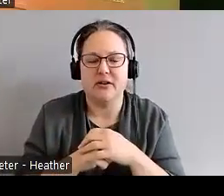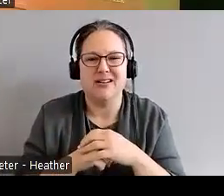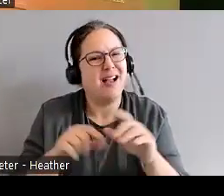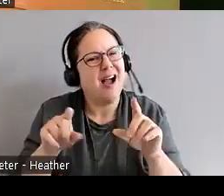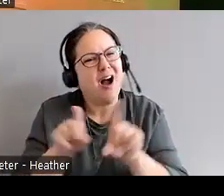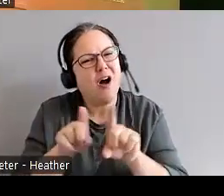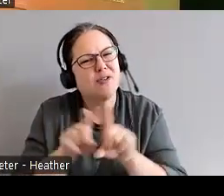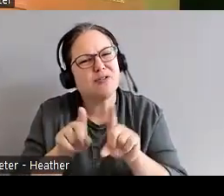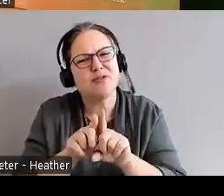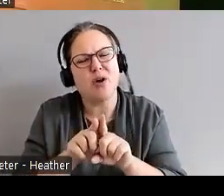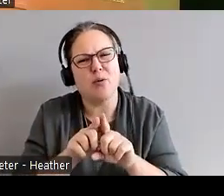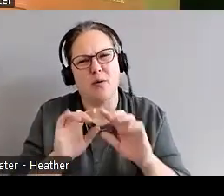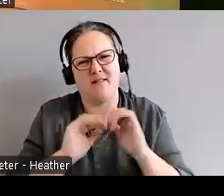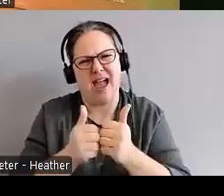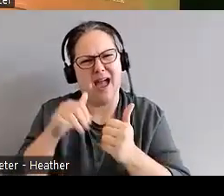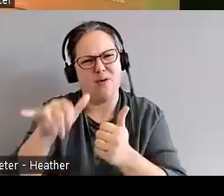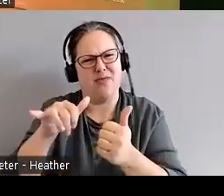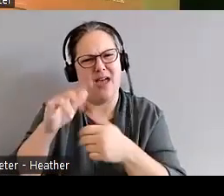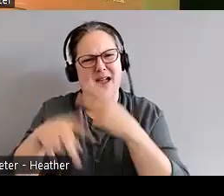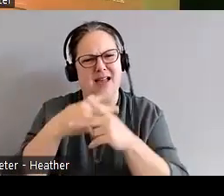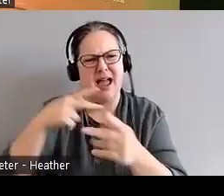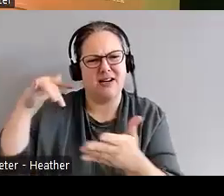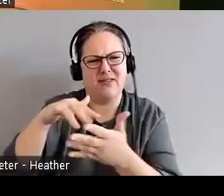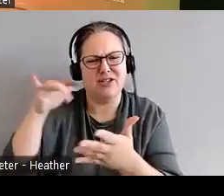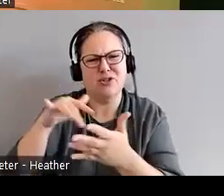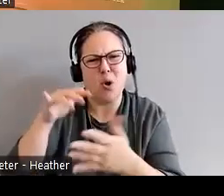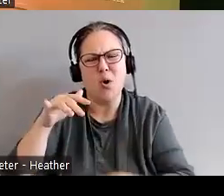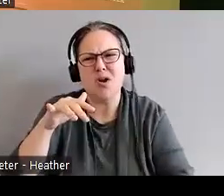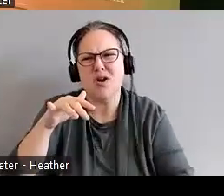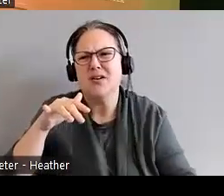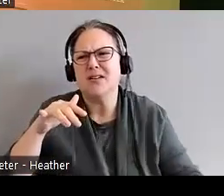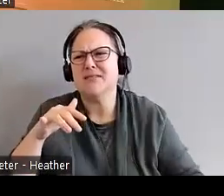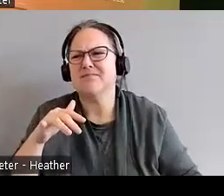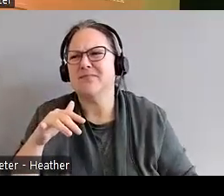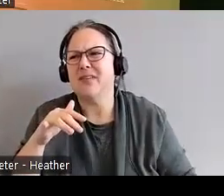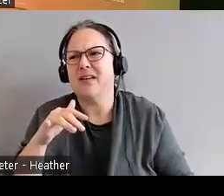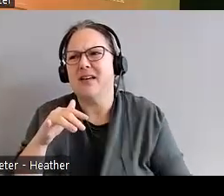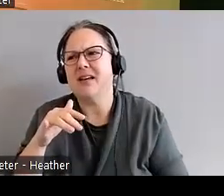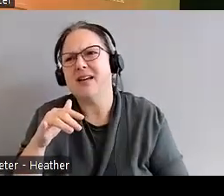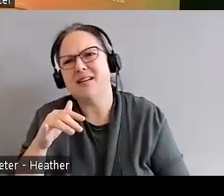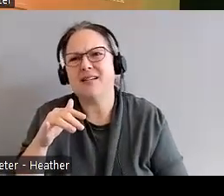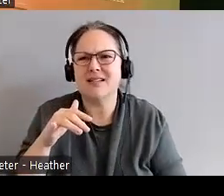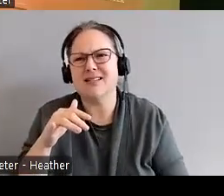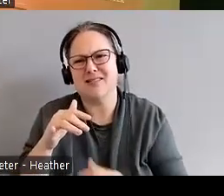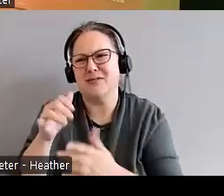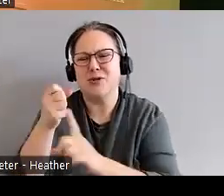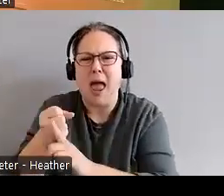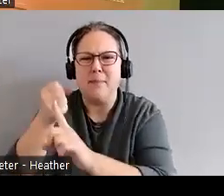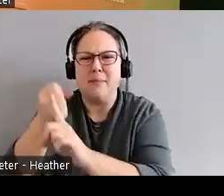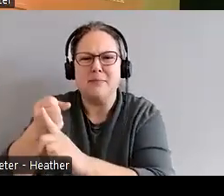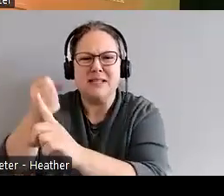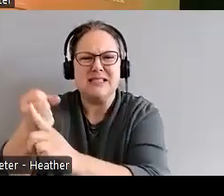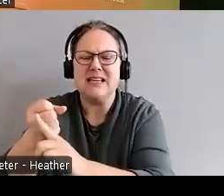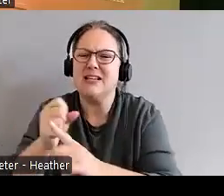why this kind of study is really hard, an epidemiological study, is that incidence is just too small. Eventually,